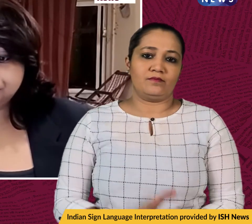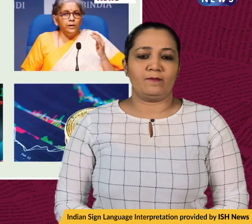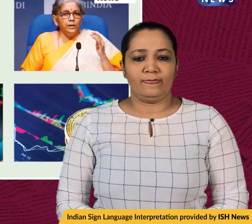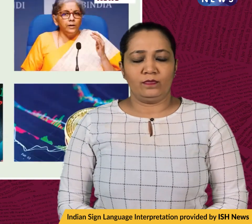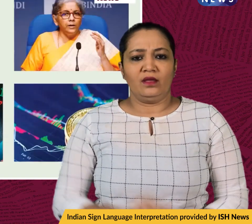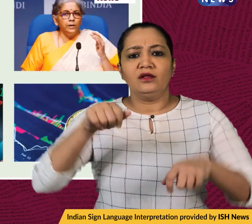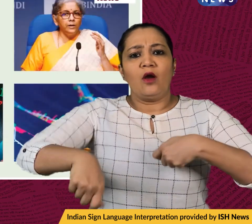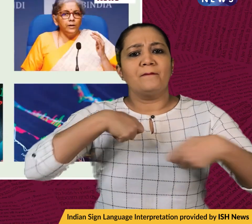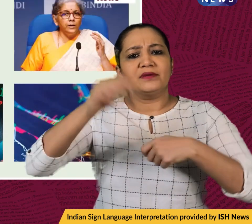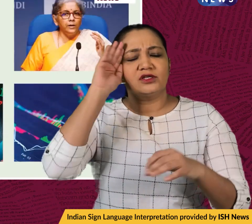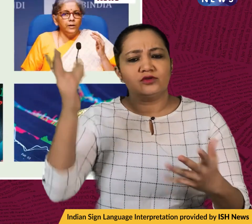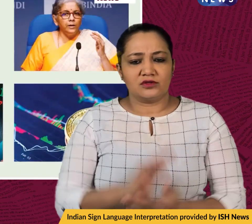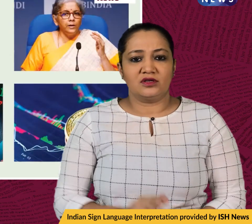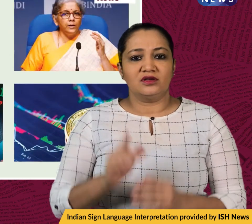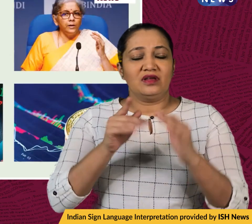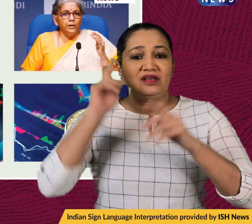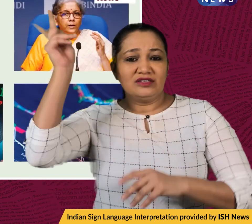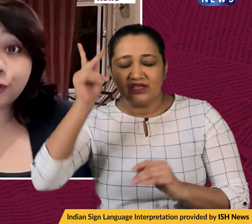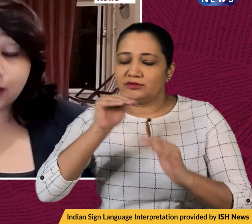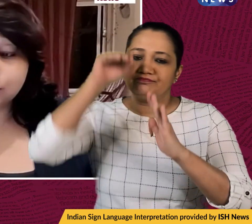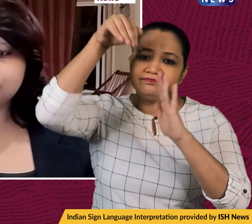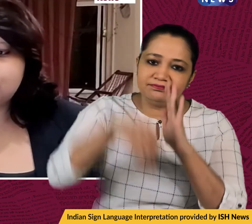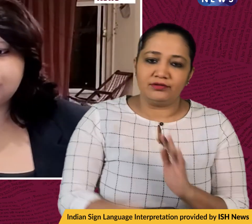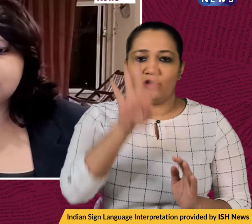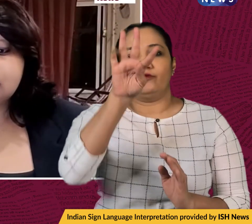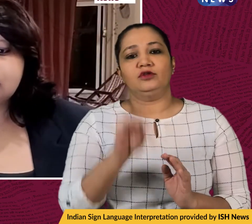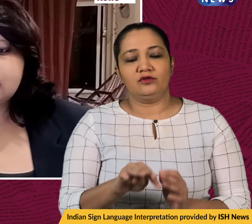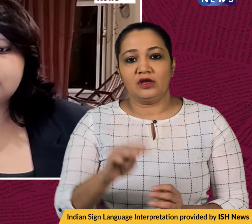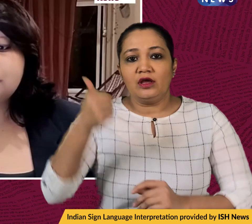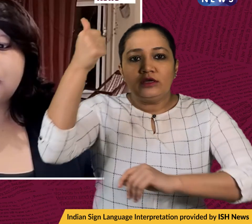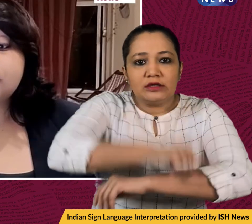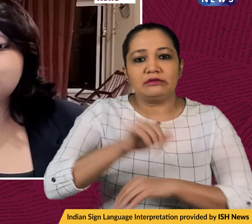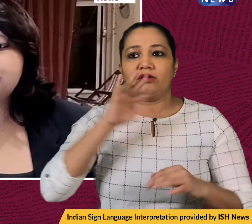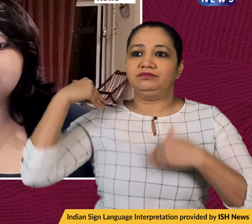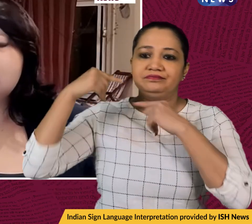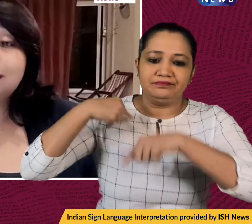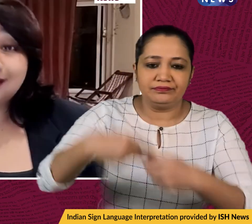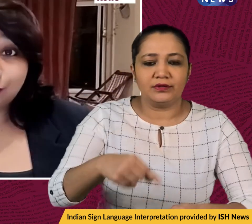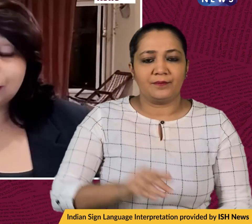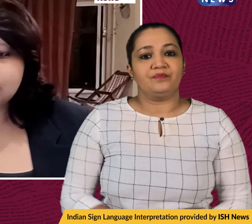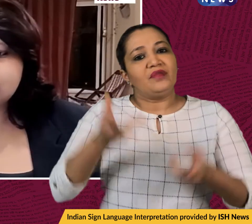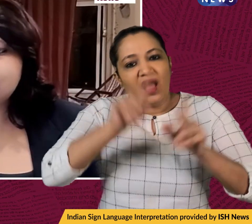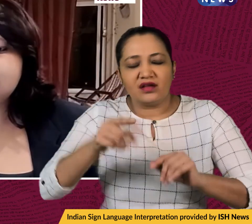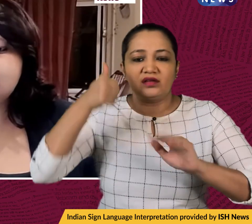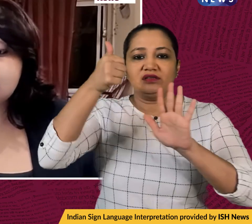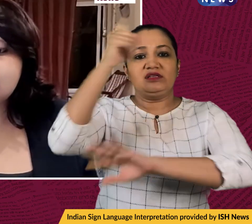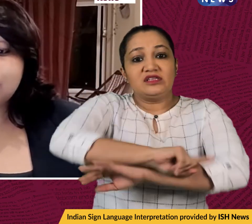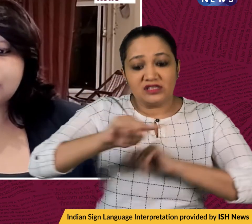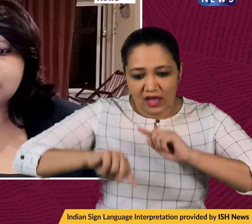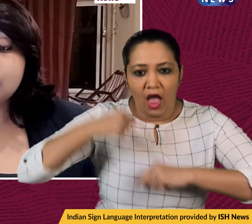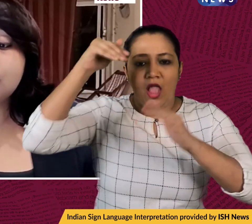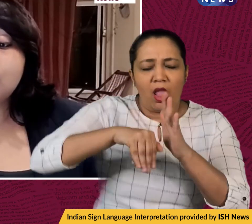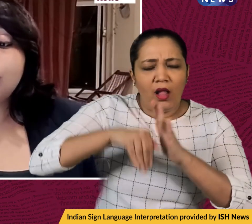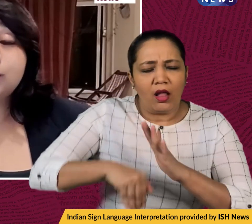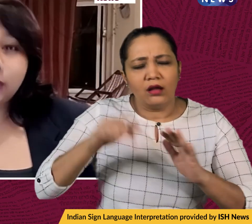measures. And some business news right now. The Sensex is down 4,000 points in 6 days. The market opened down yet again for the 6th